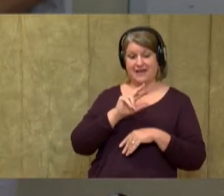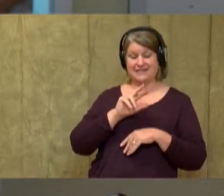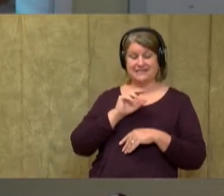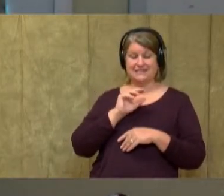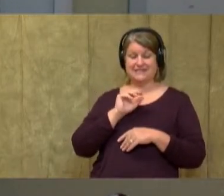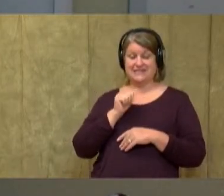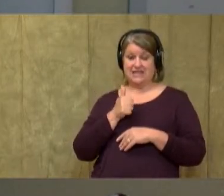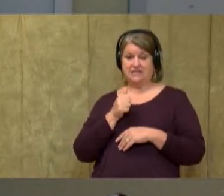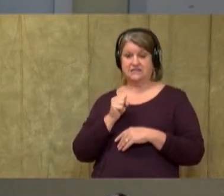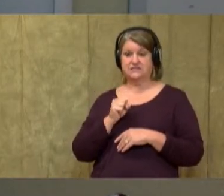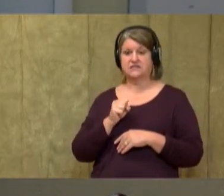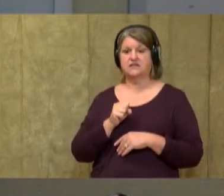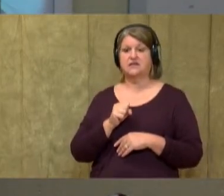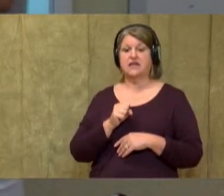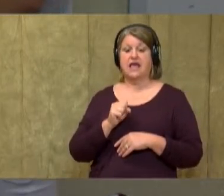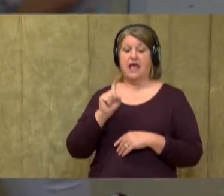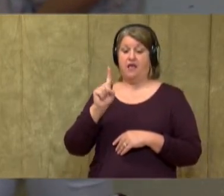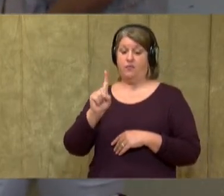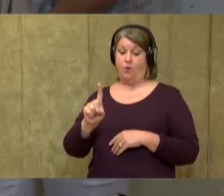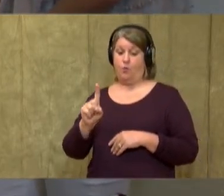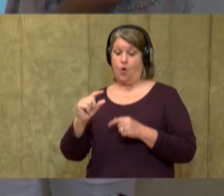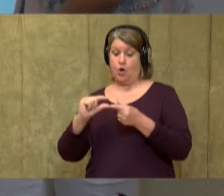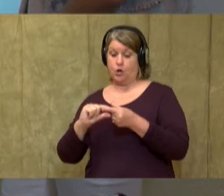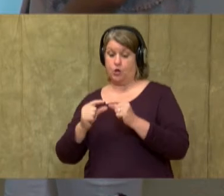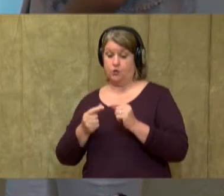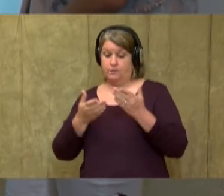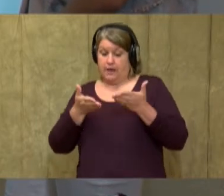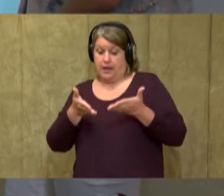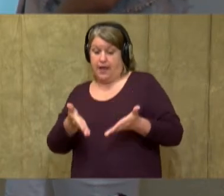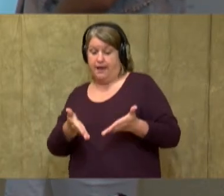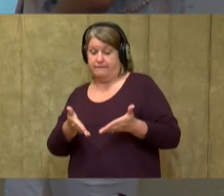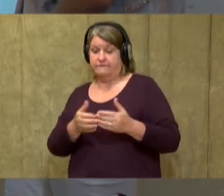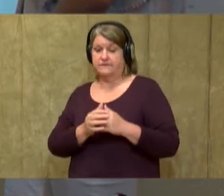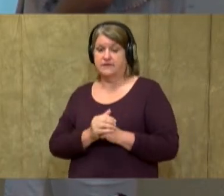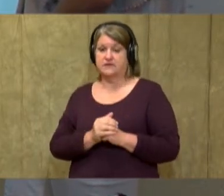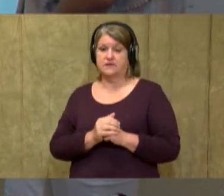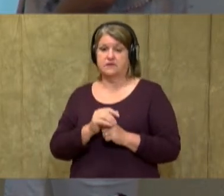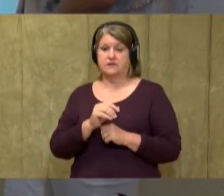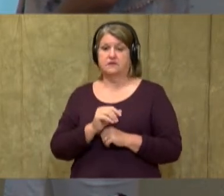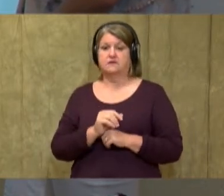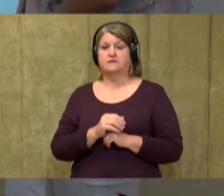then I had the 1 cube left over. So